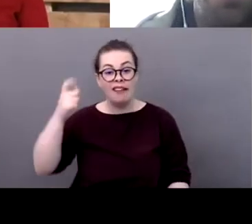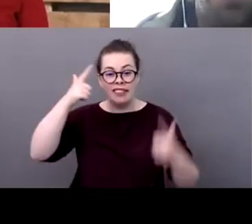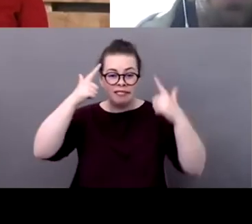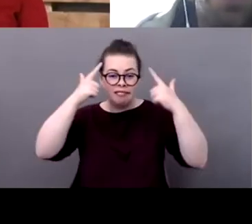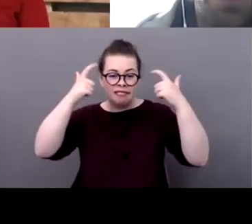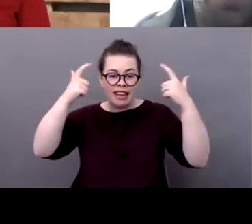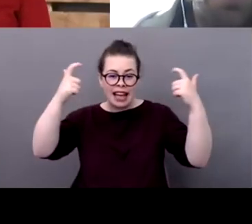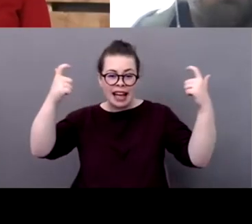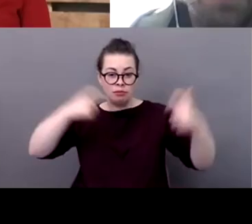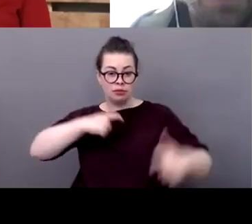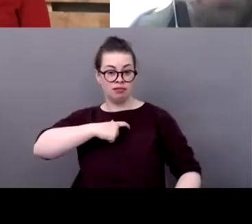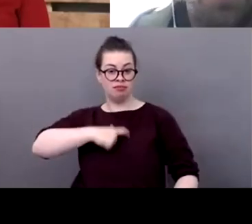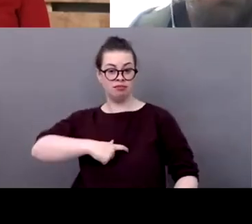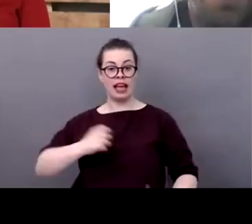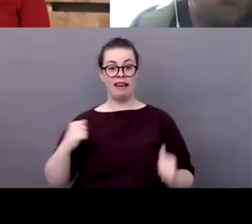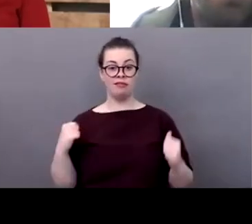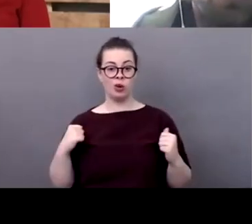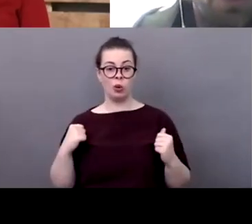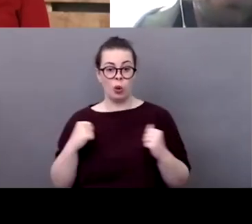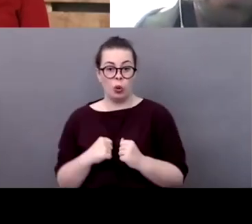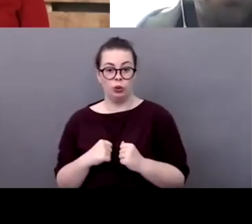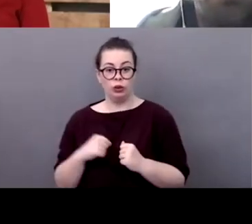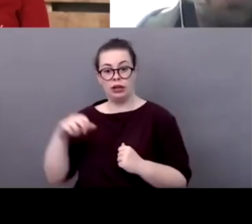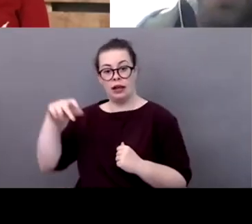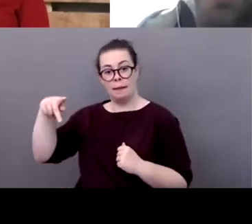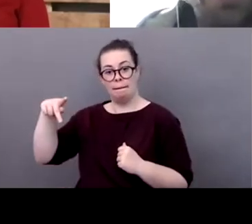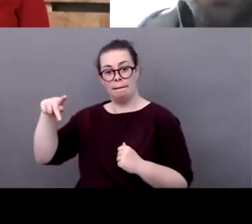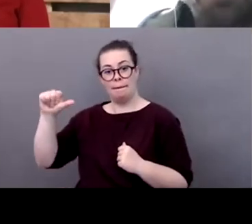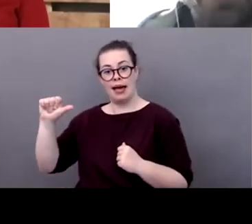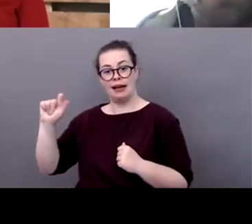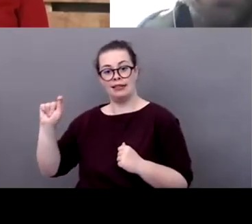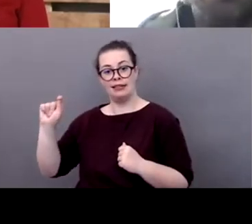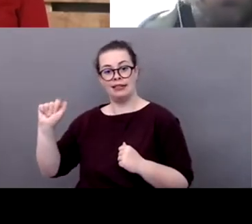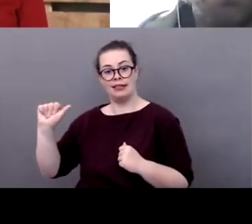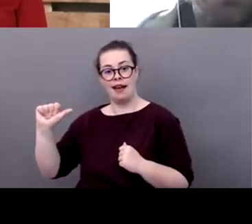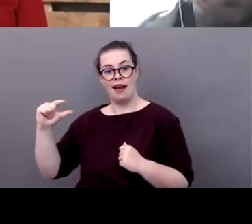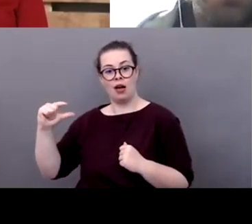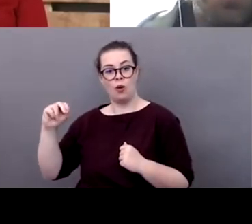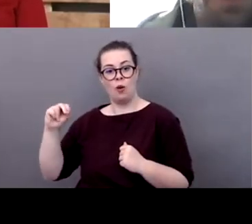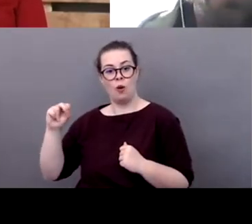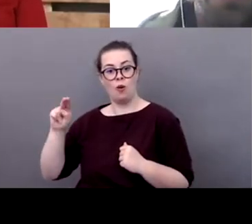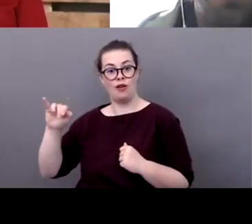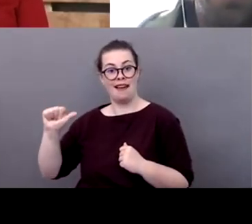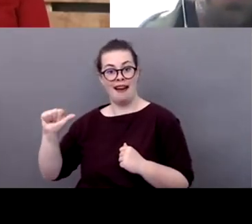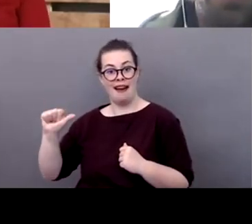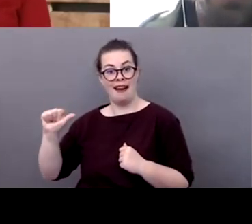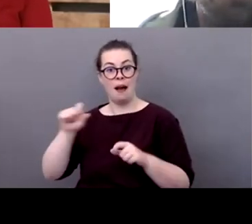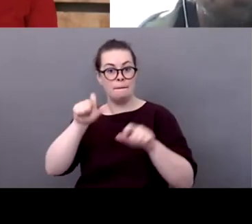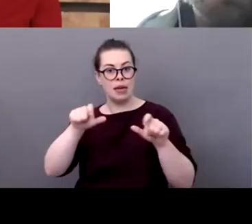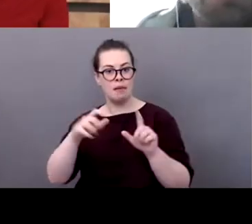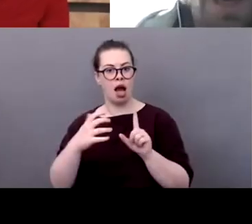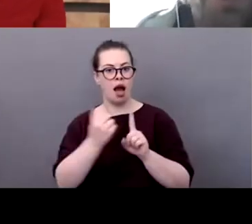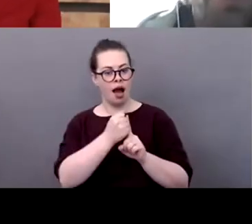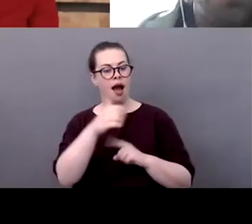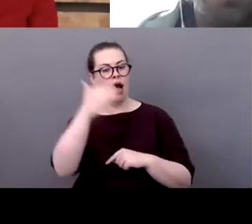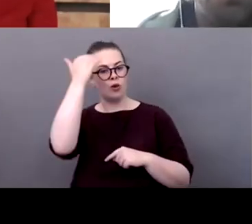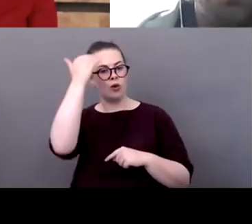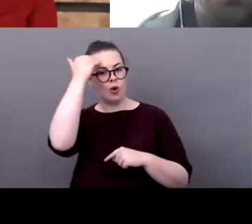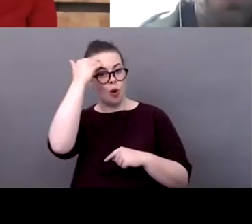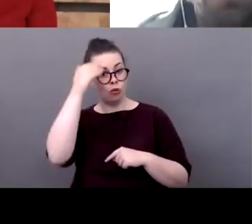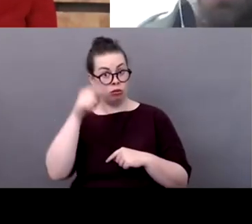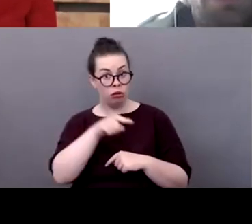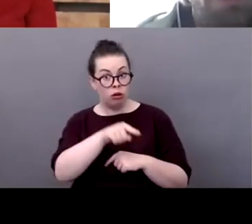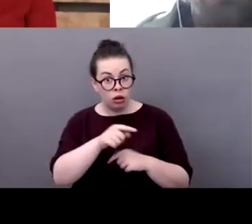something, those brands have strong messages. I don't say they are perfect, but they can bring values